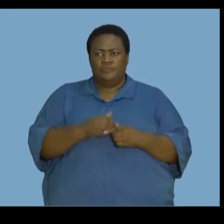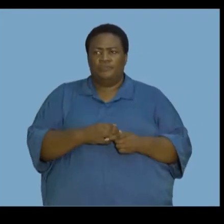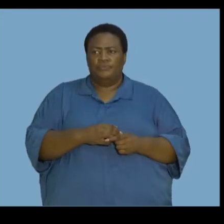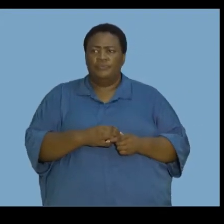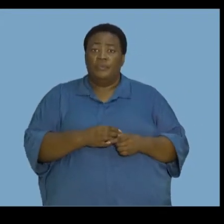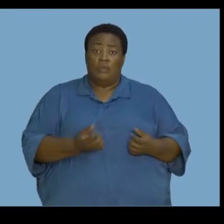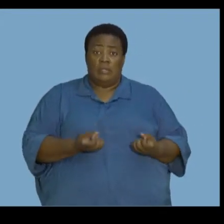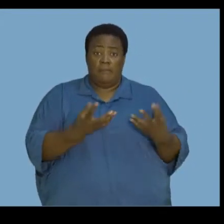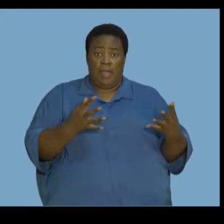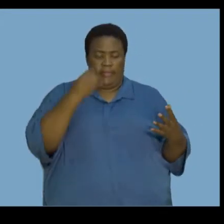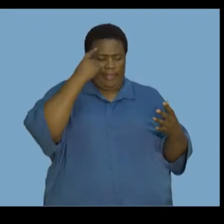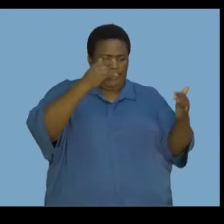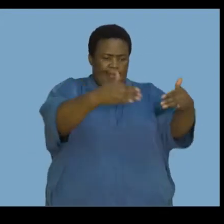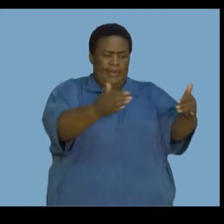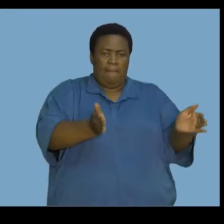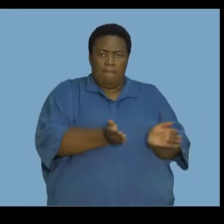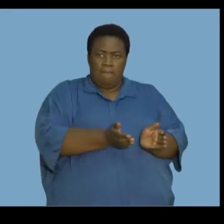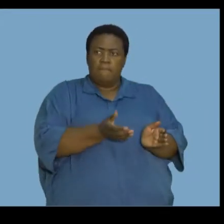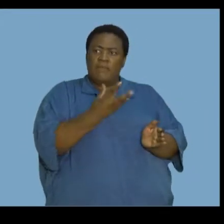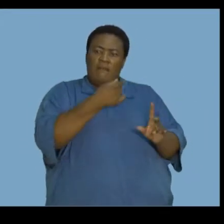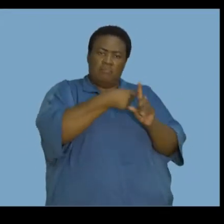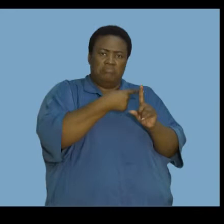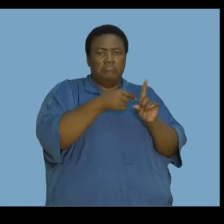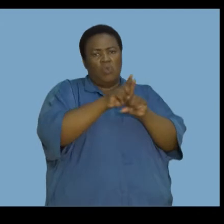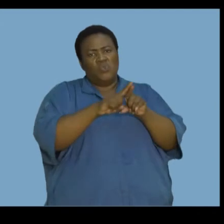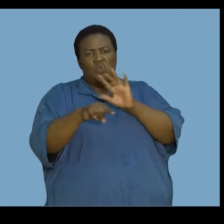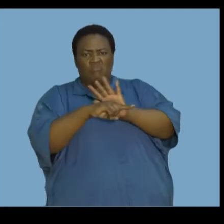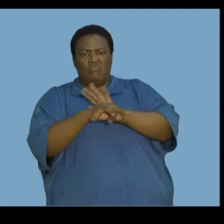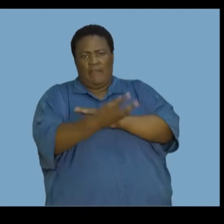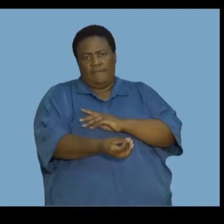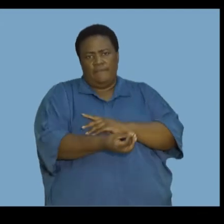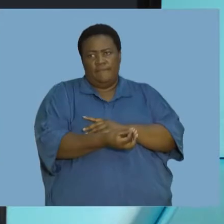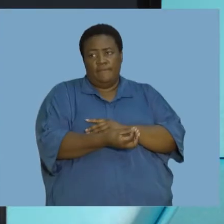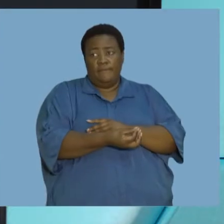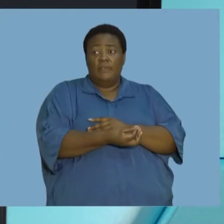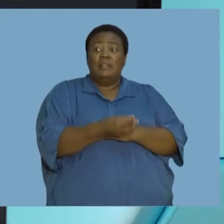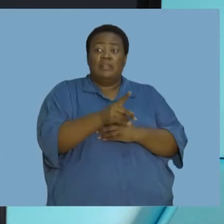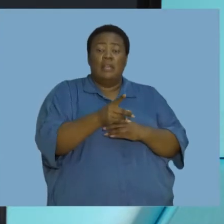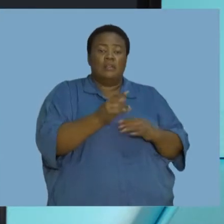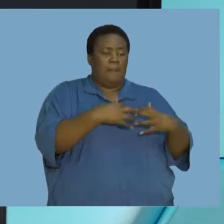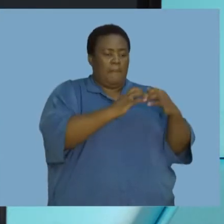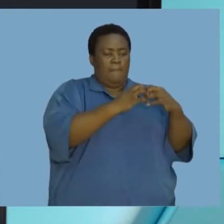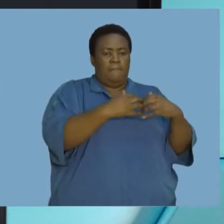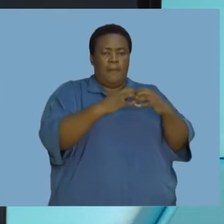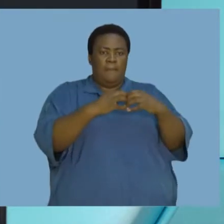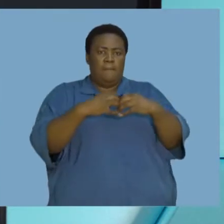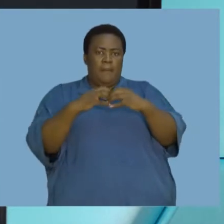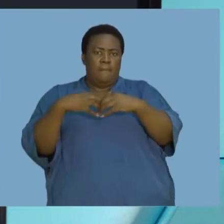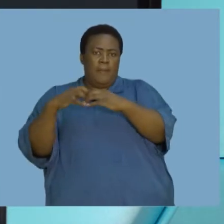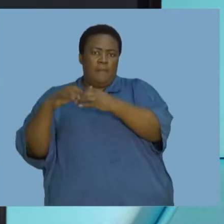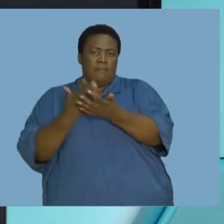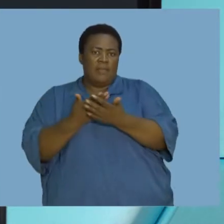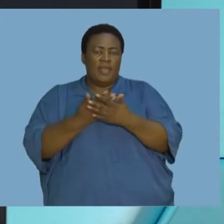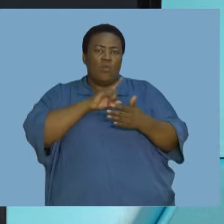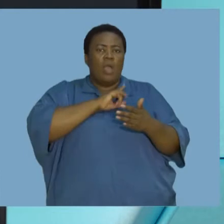supply. When we construct dams, dams have advantages as well as they have disadvantages. But dams are often constructed so